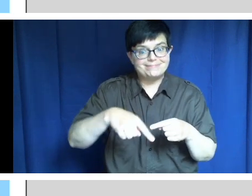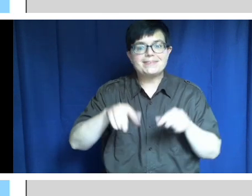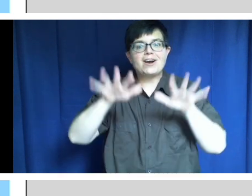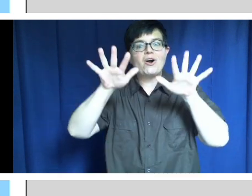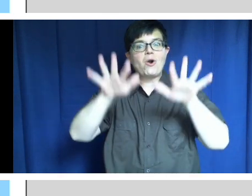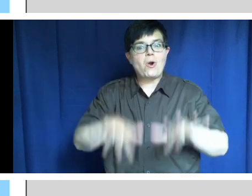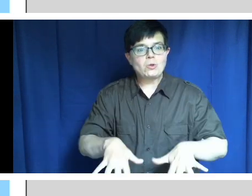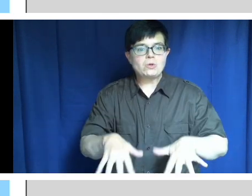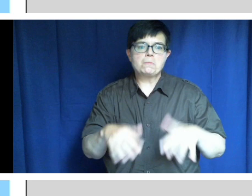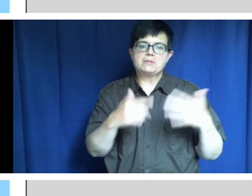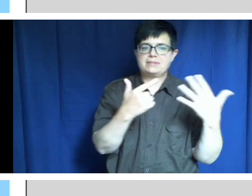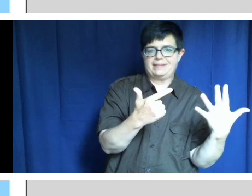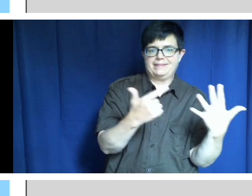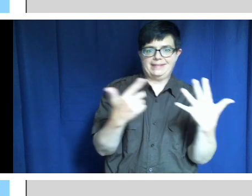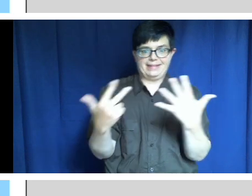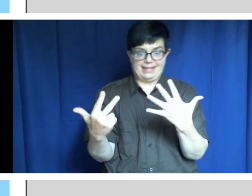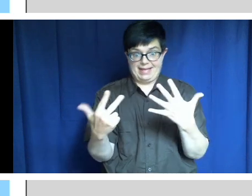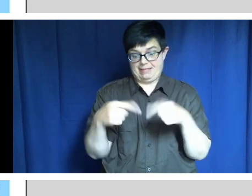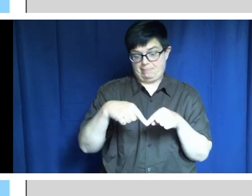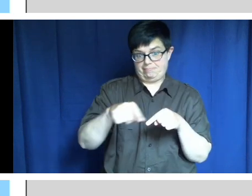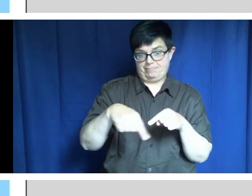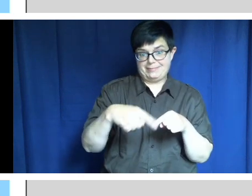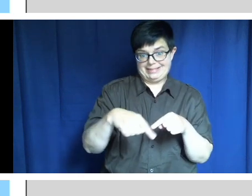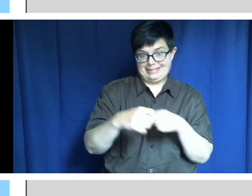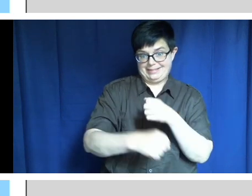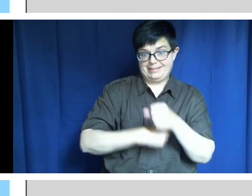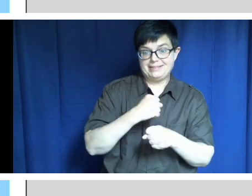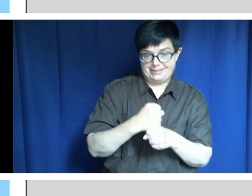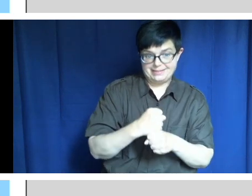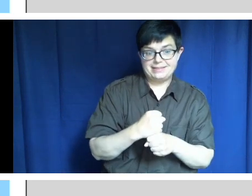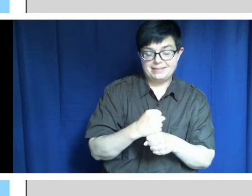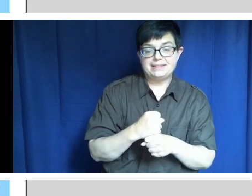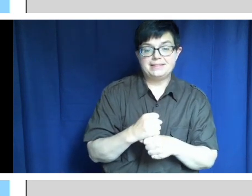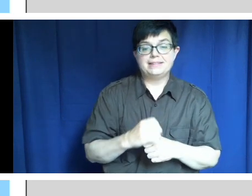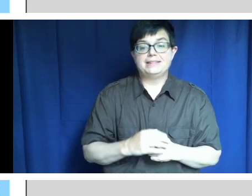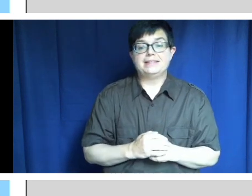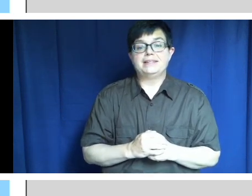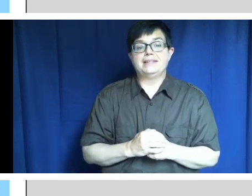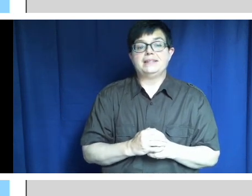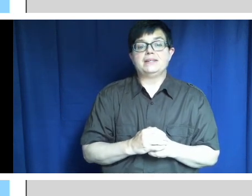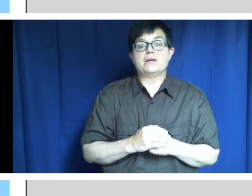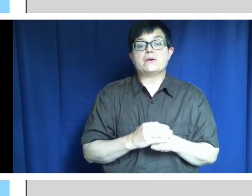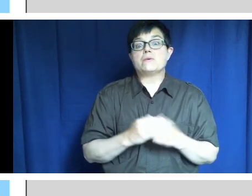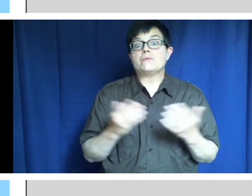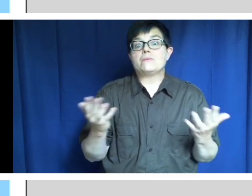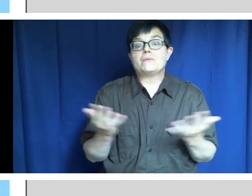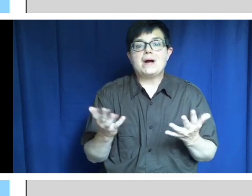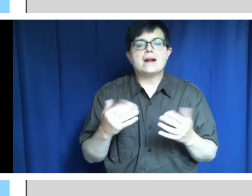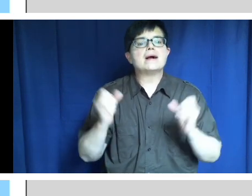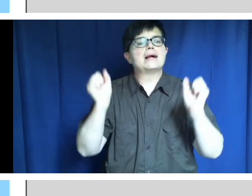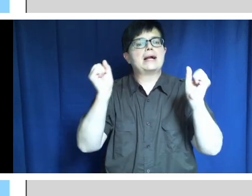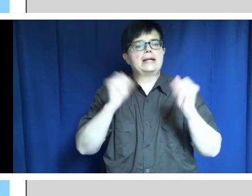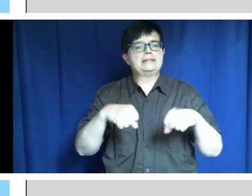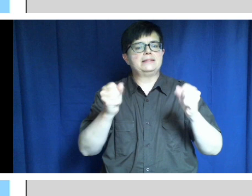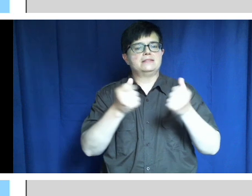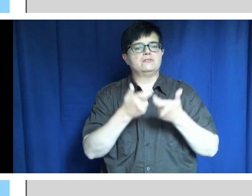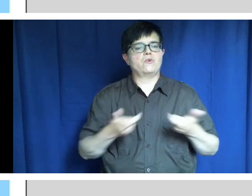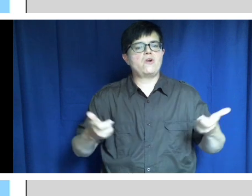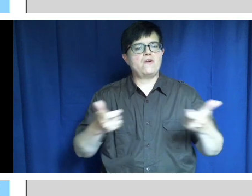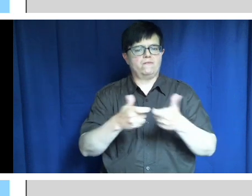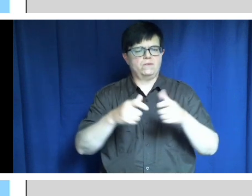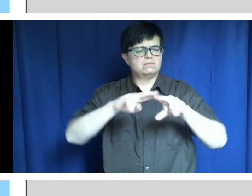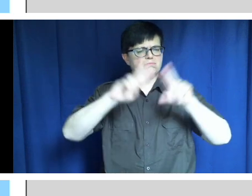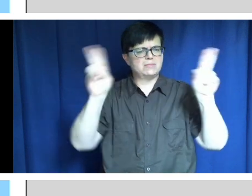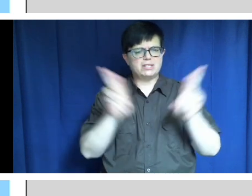October 7 and 8 this year in 2024, when we're holding the International Consensus